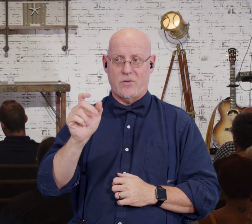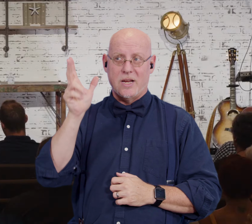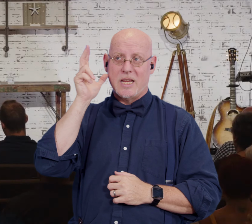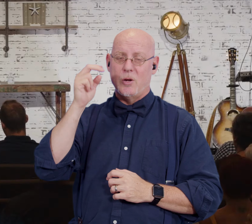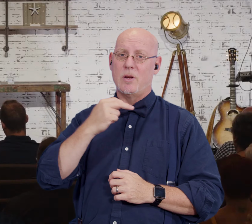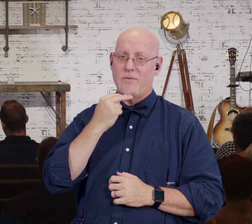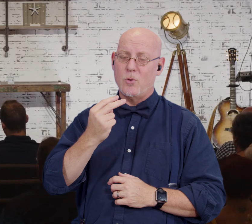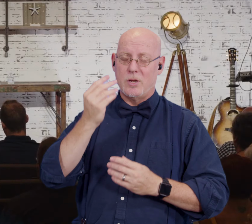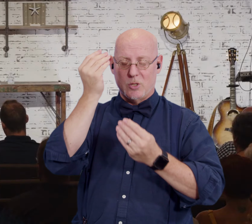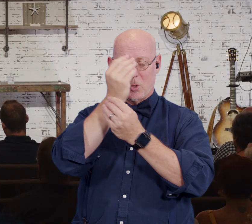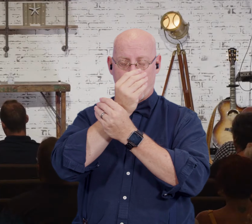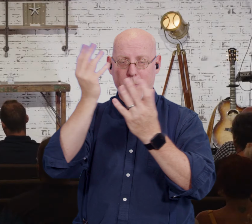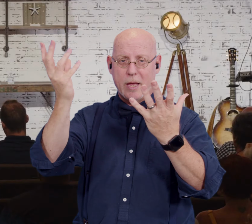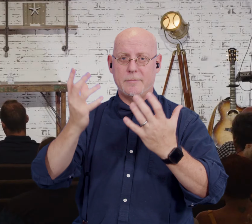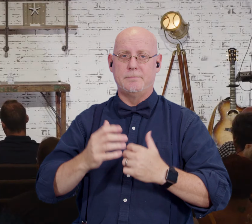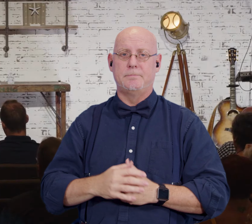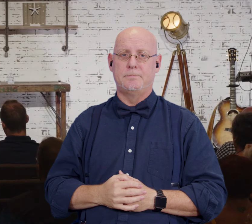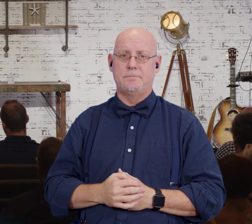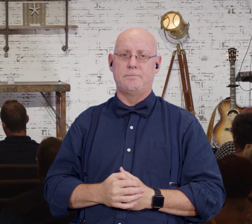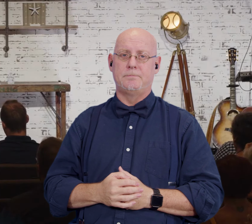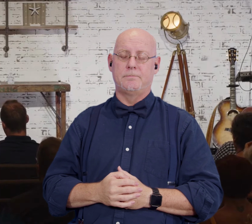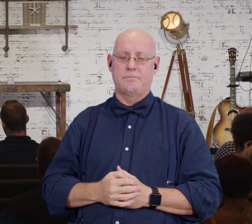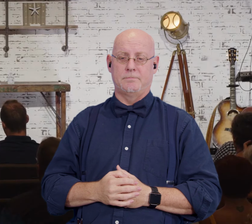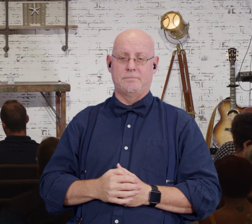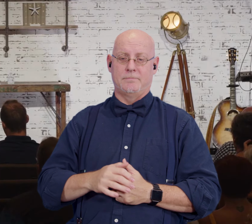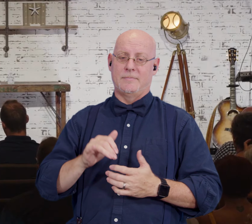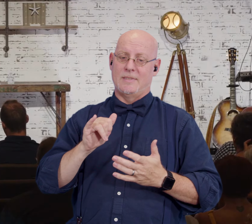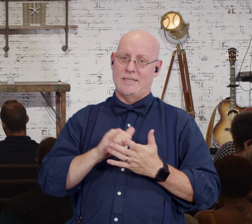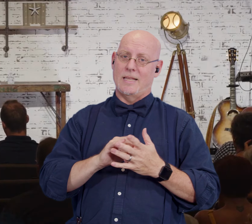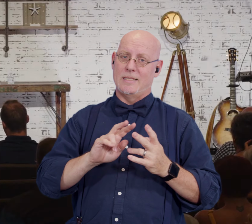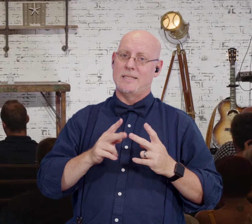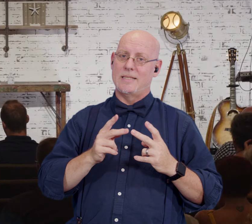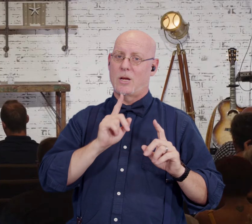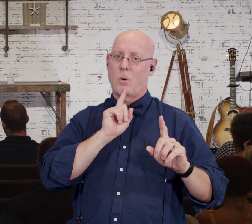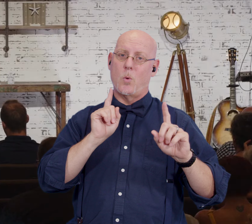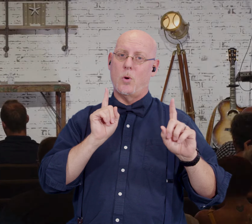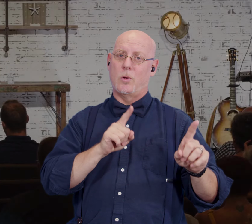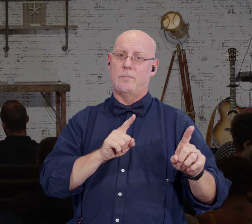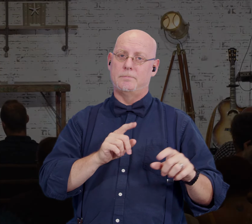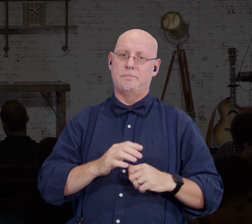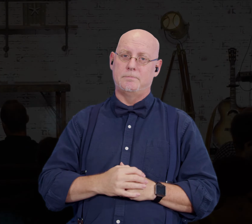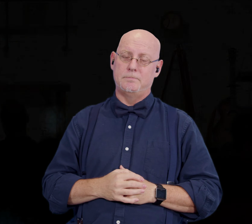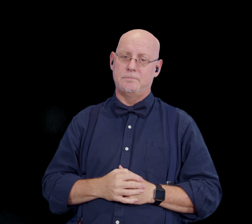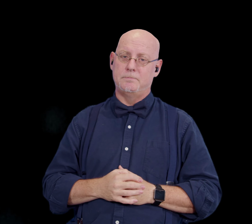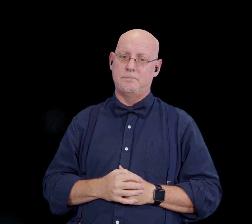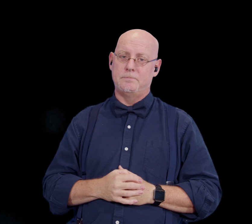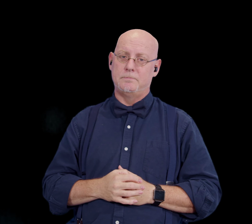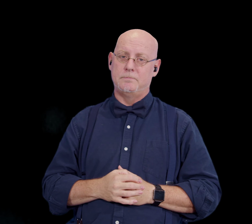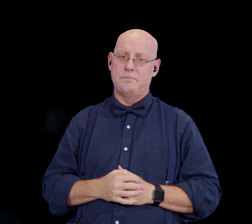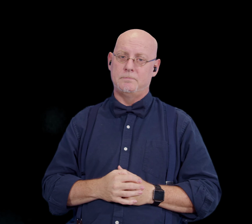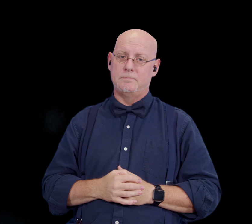therefore hear his voice and obey. That's the second oracle.